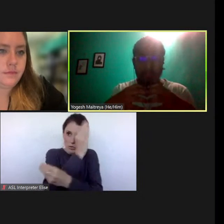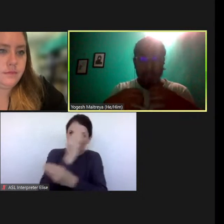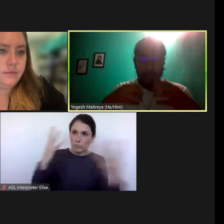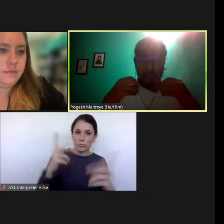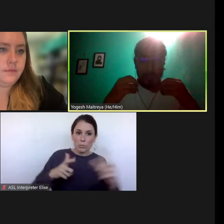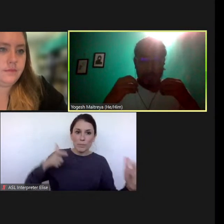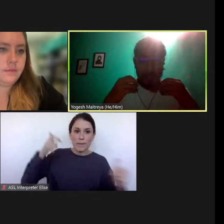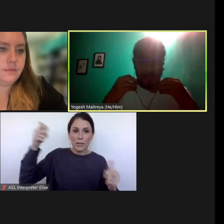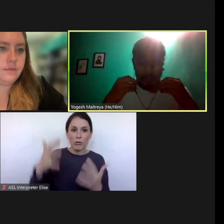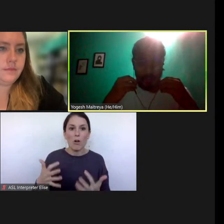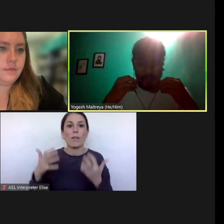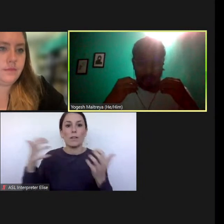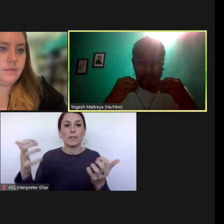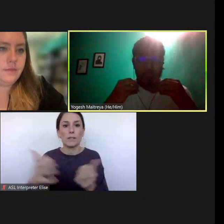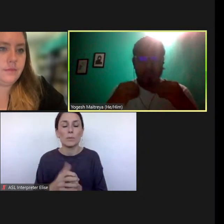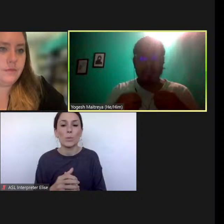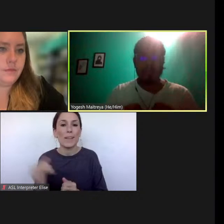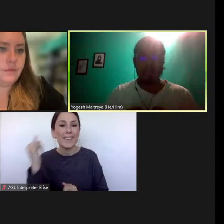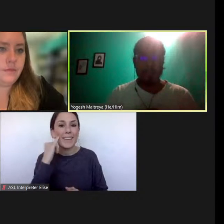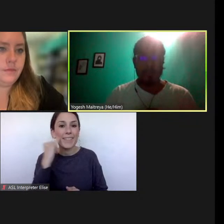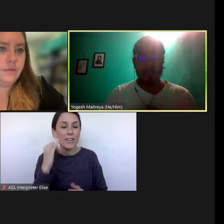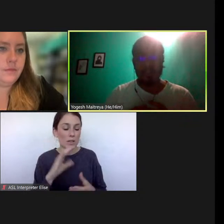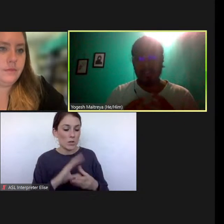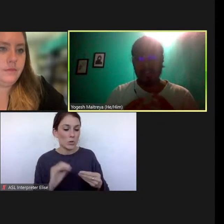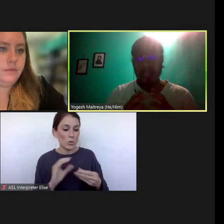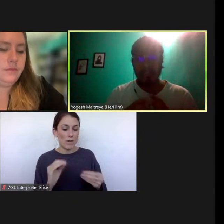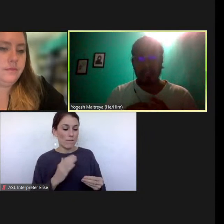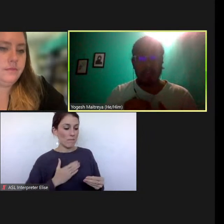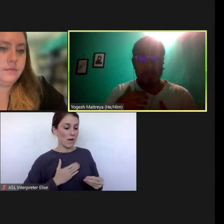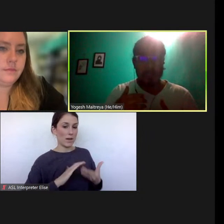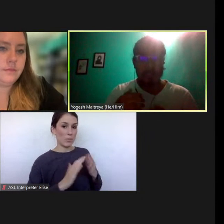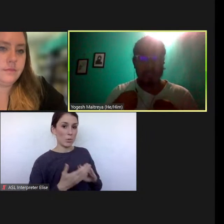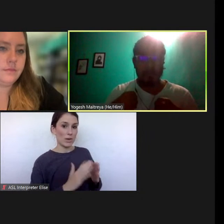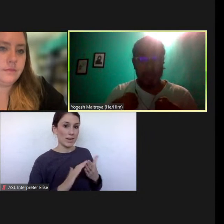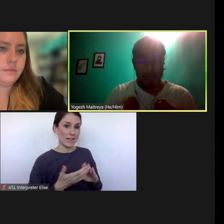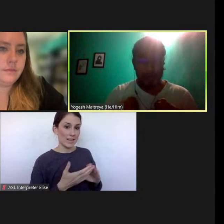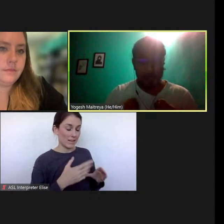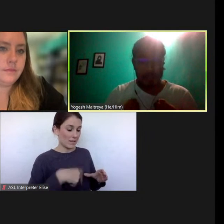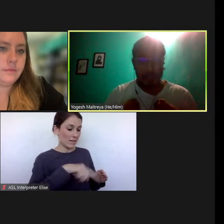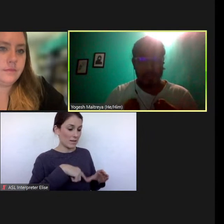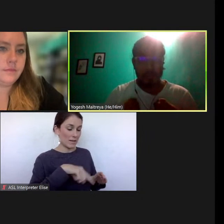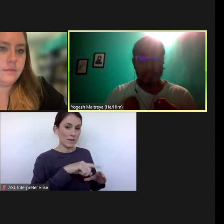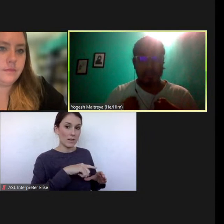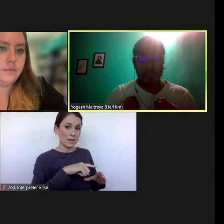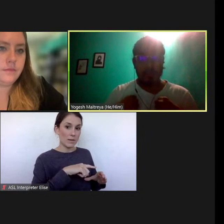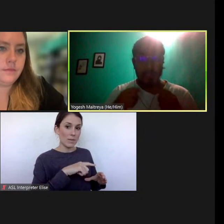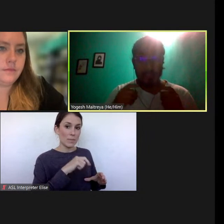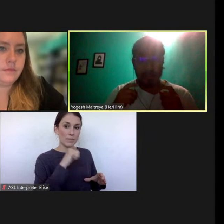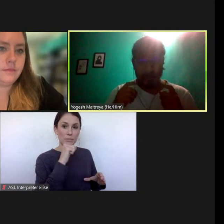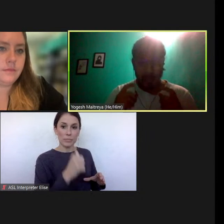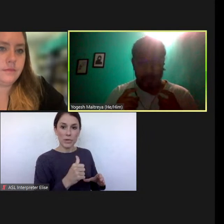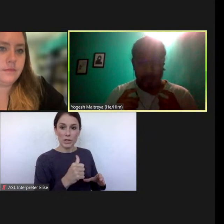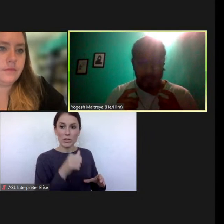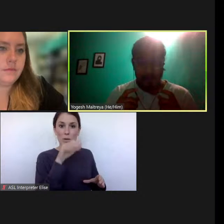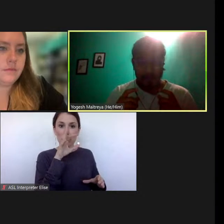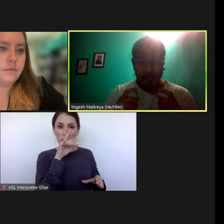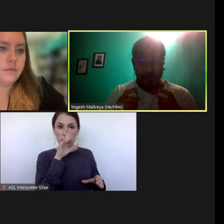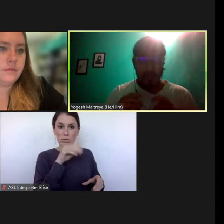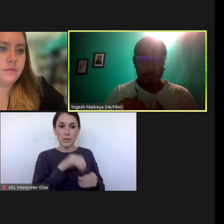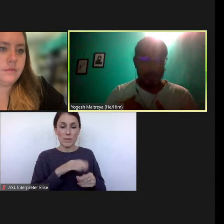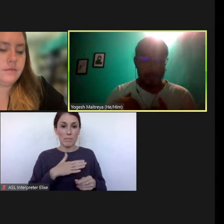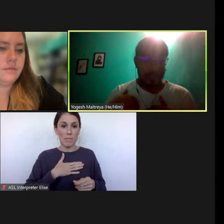if a story of my community is not written in my mother tongue, which is